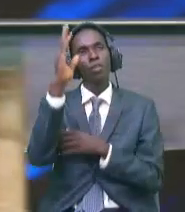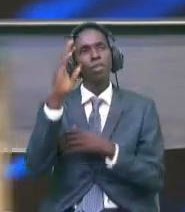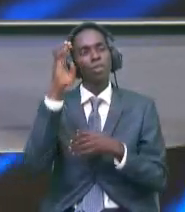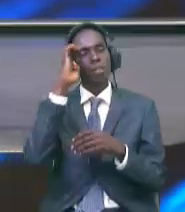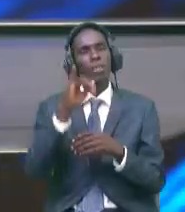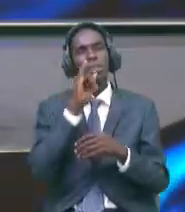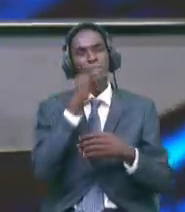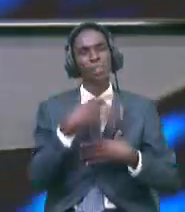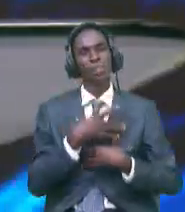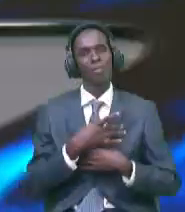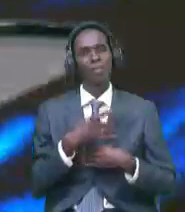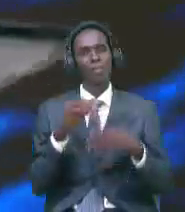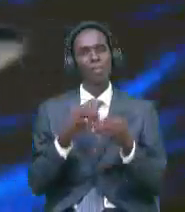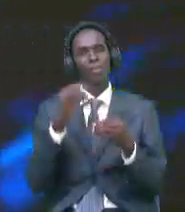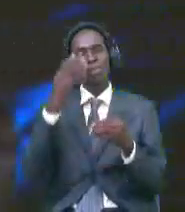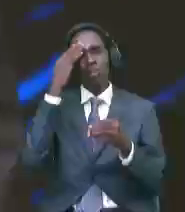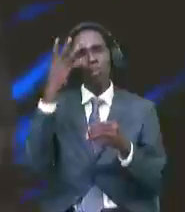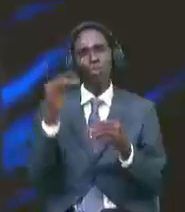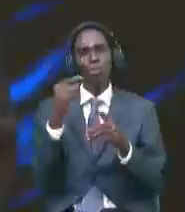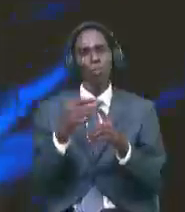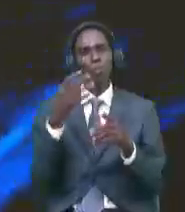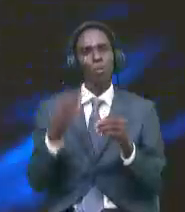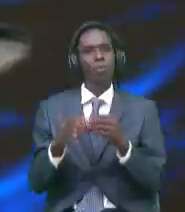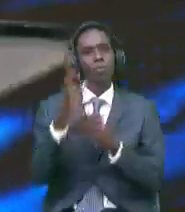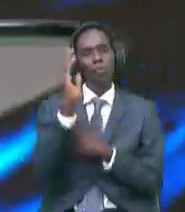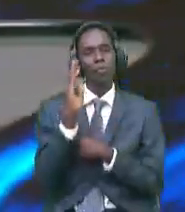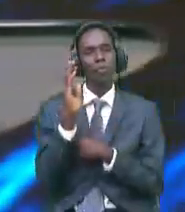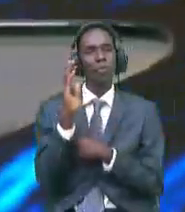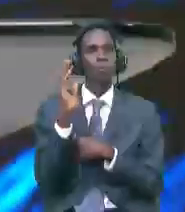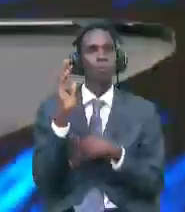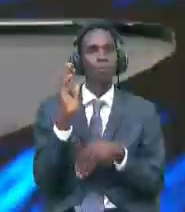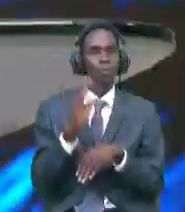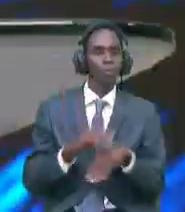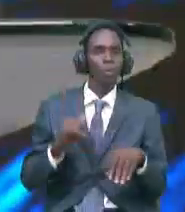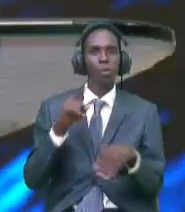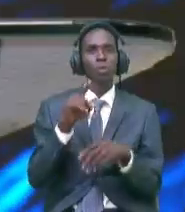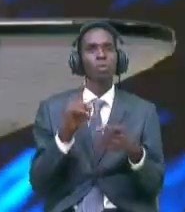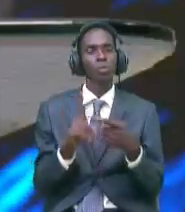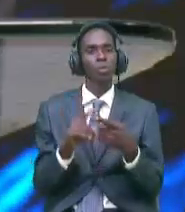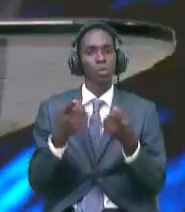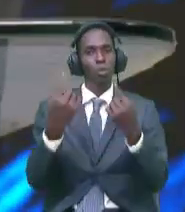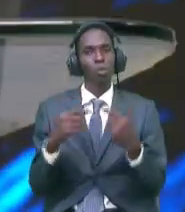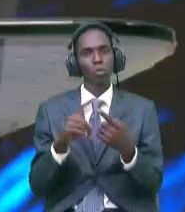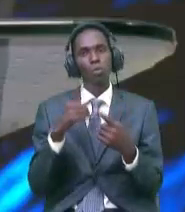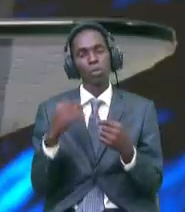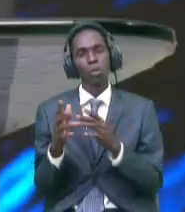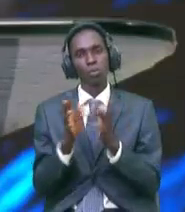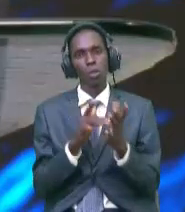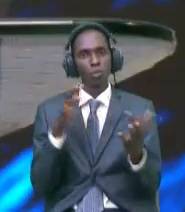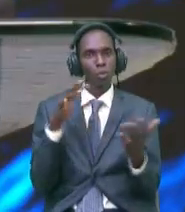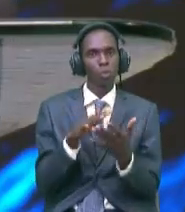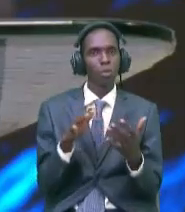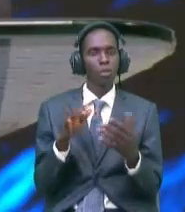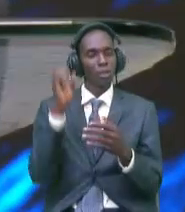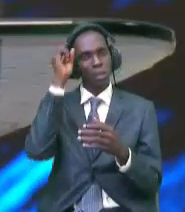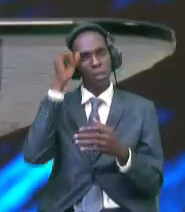interested in the knowledge of the word of God. He comes to the Bible study, his heart is at the Bible study, and